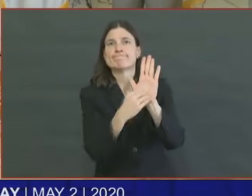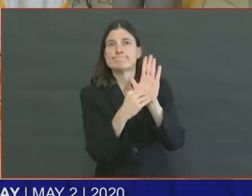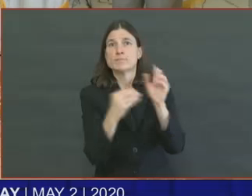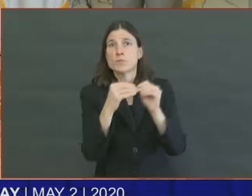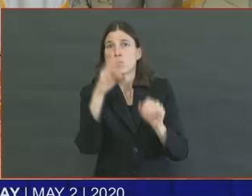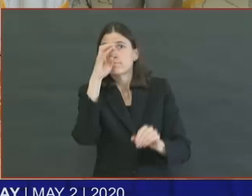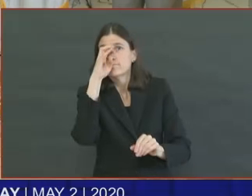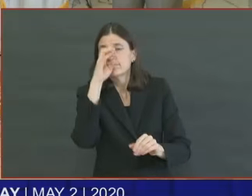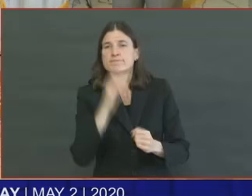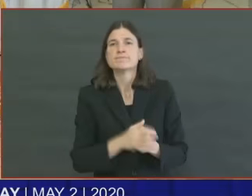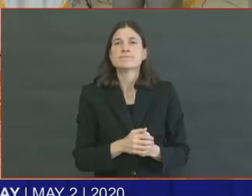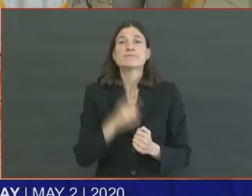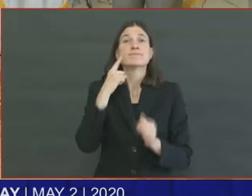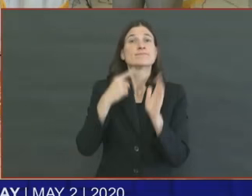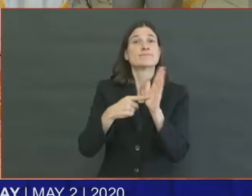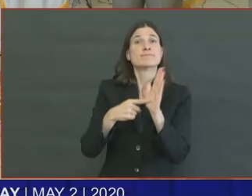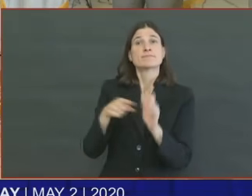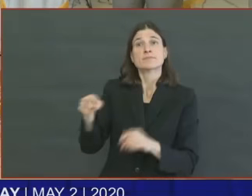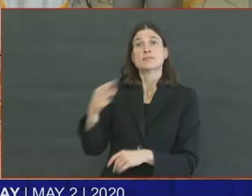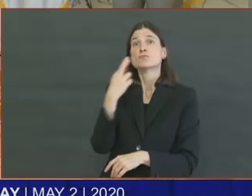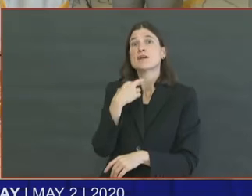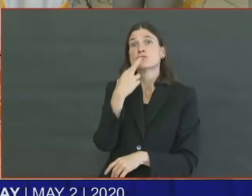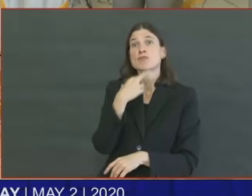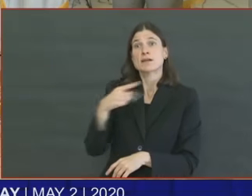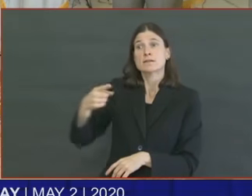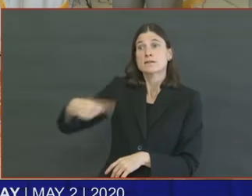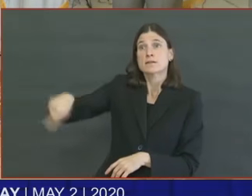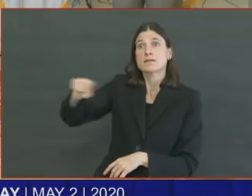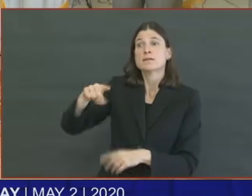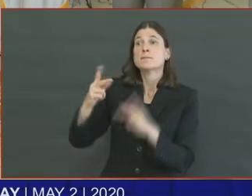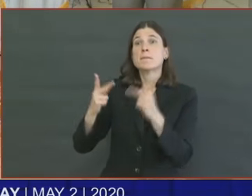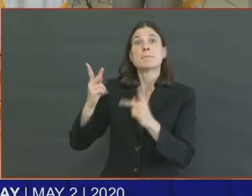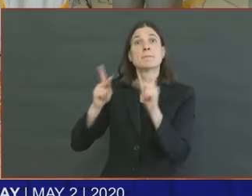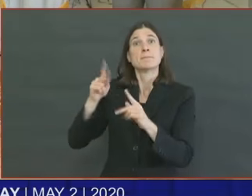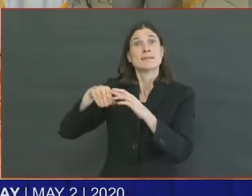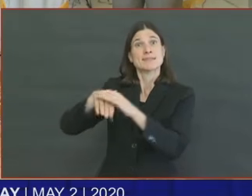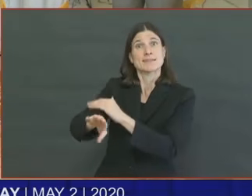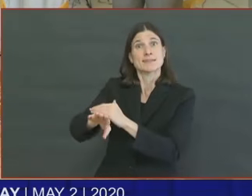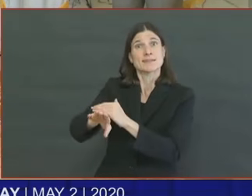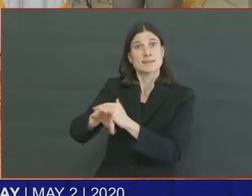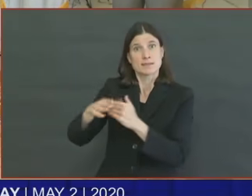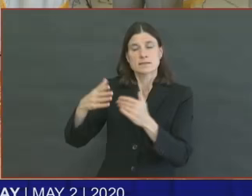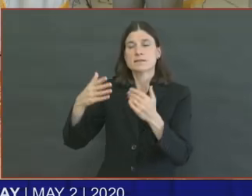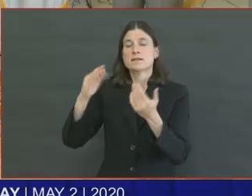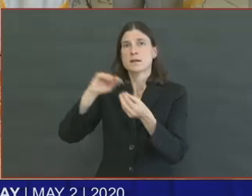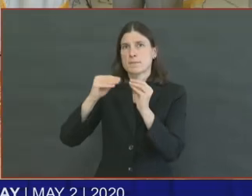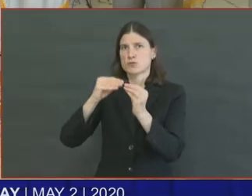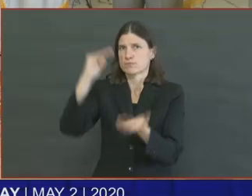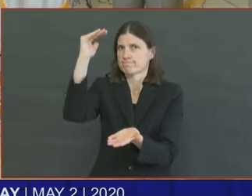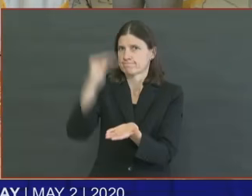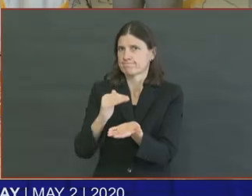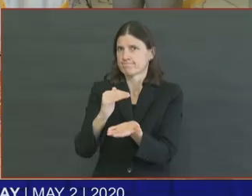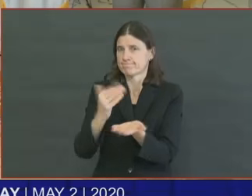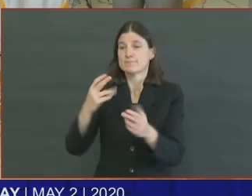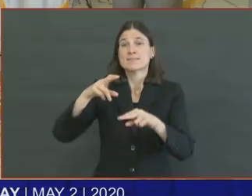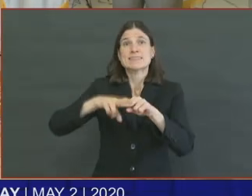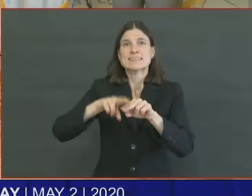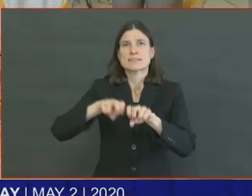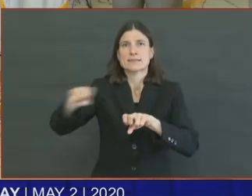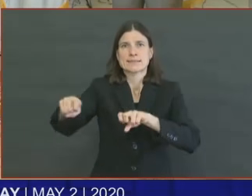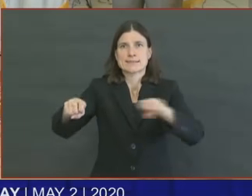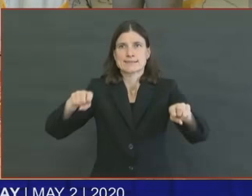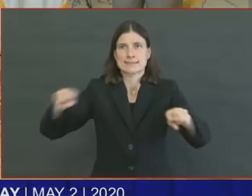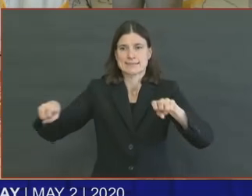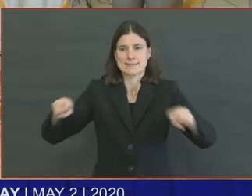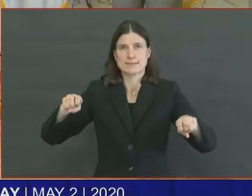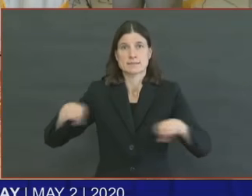many fewer people in the restaurant at any given time, because again, we all have to stay 6 feet apart. It might look like